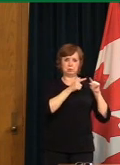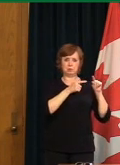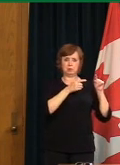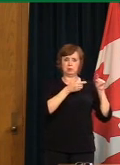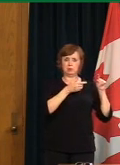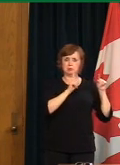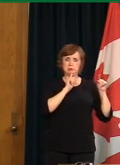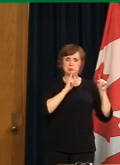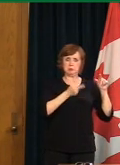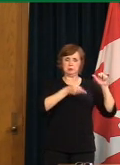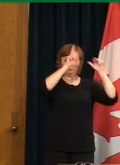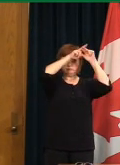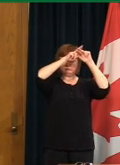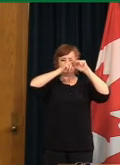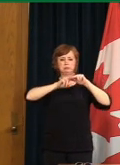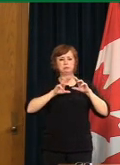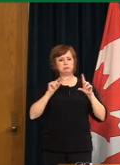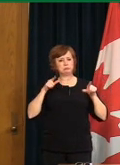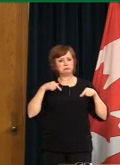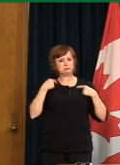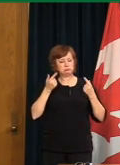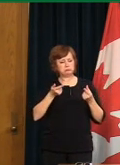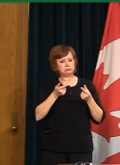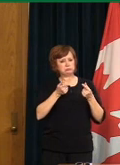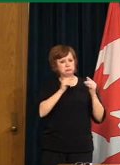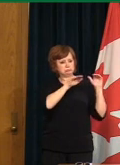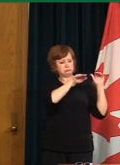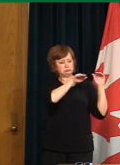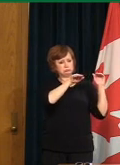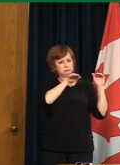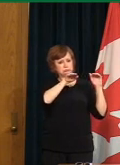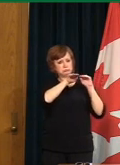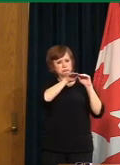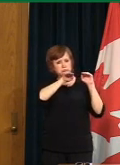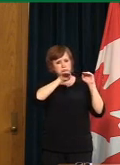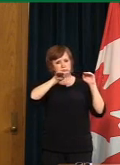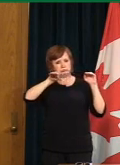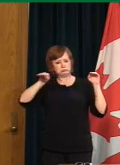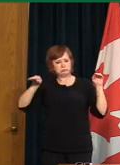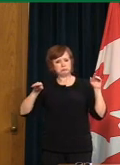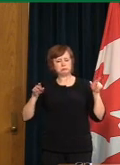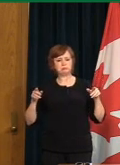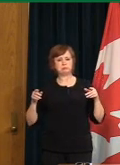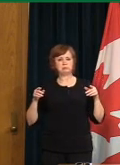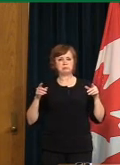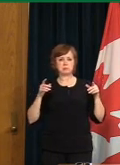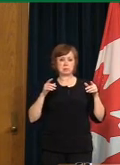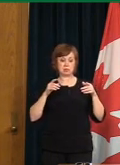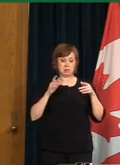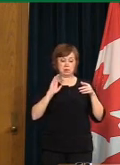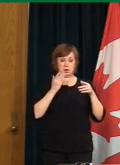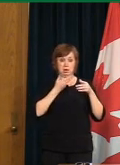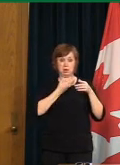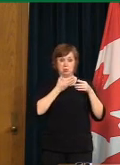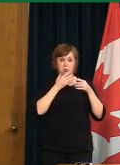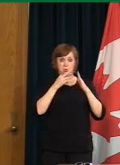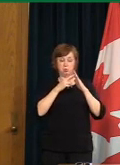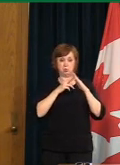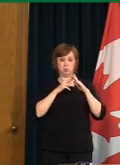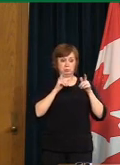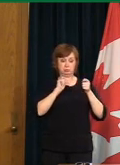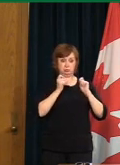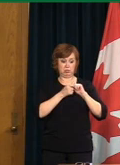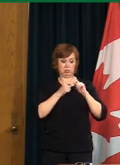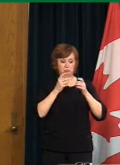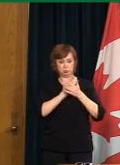individually, and some of the measures that were in place for the last 2 weeks have made a difference. But at the same time, the difference has not been enough